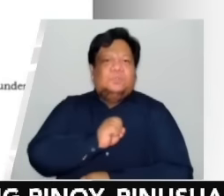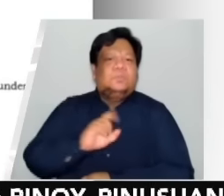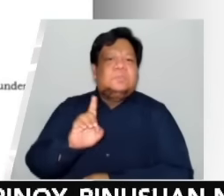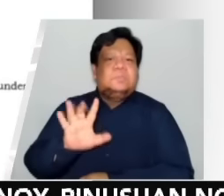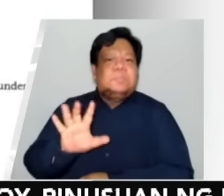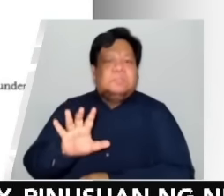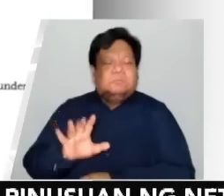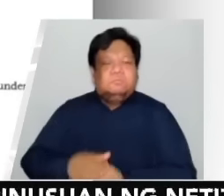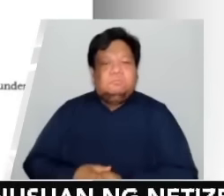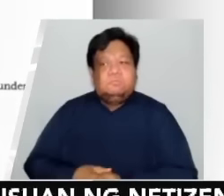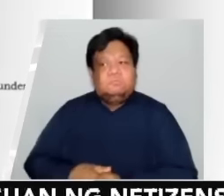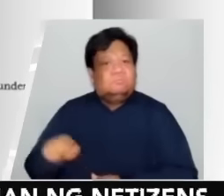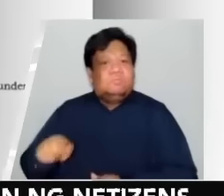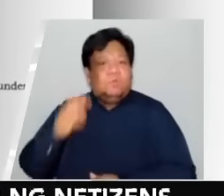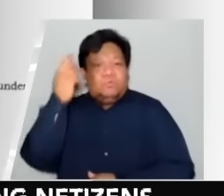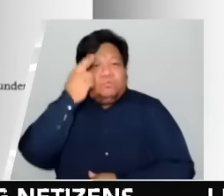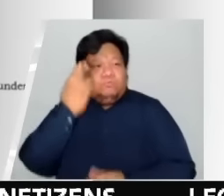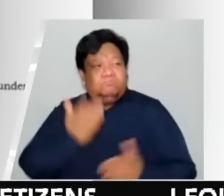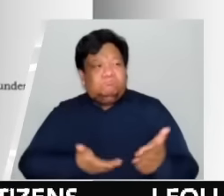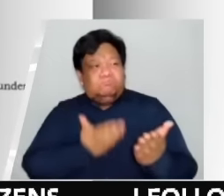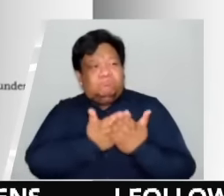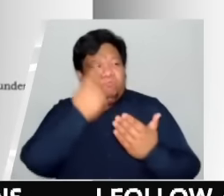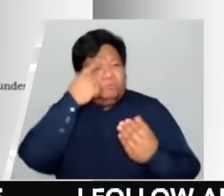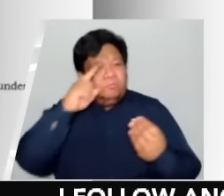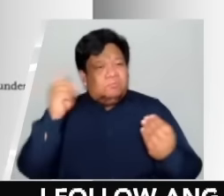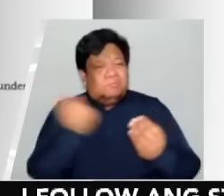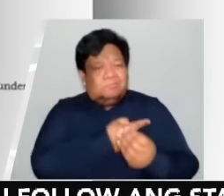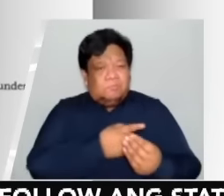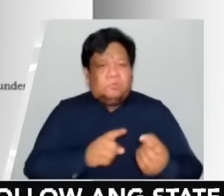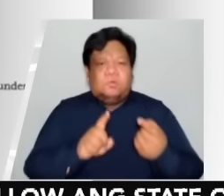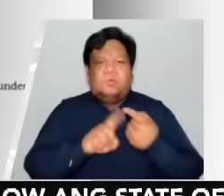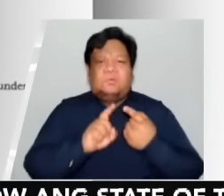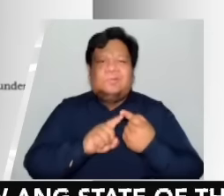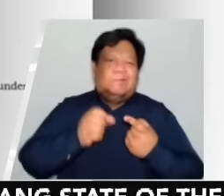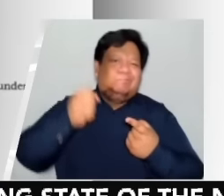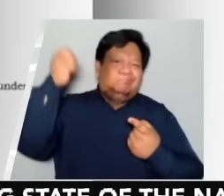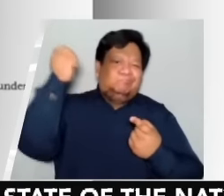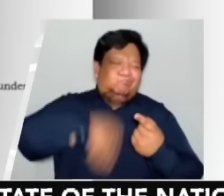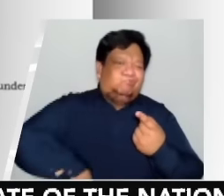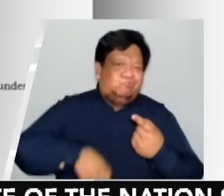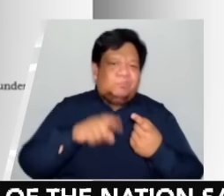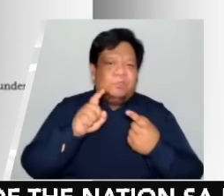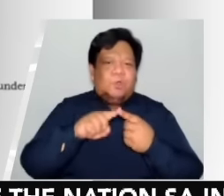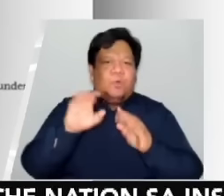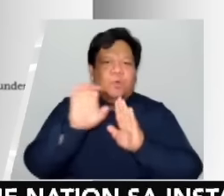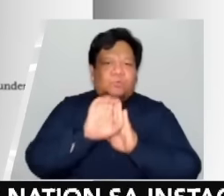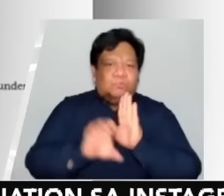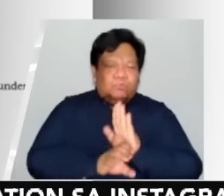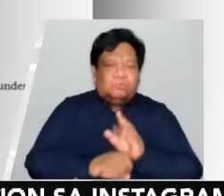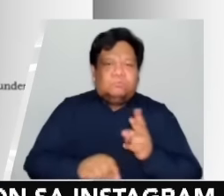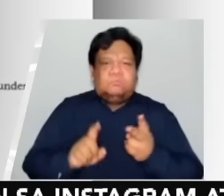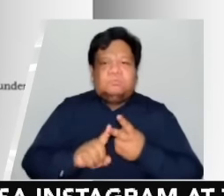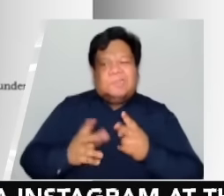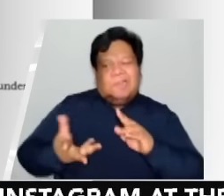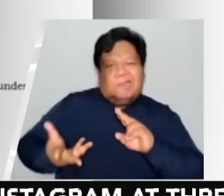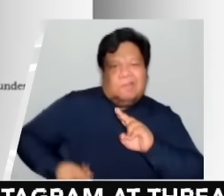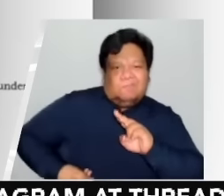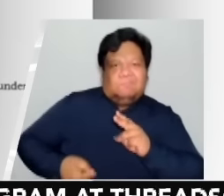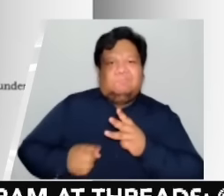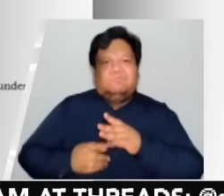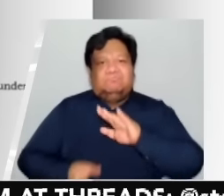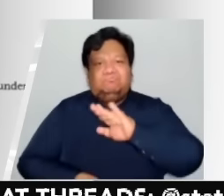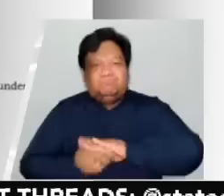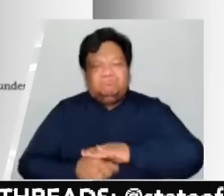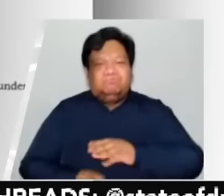impeachment, culpable violation of the Constitution, graft and corruption, bribery, betrayal of the public trust at iba pang